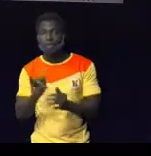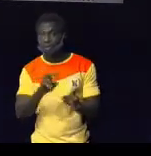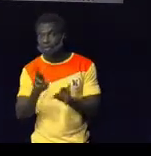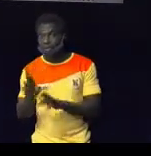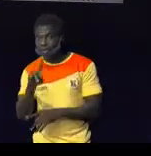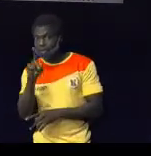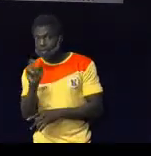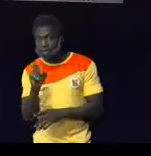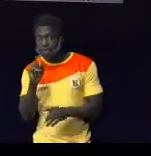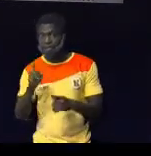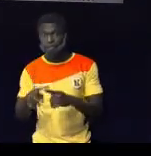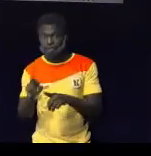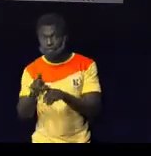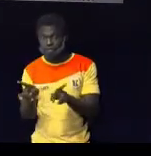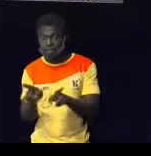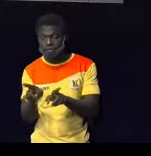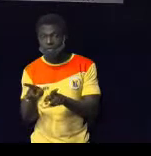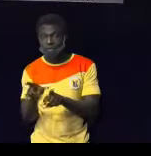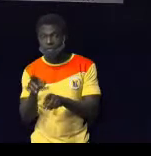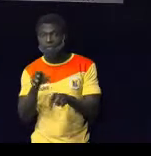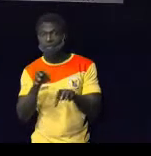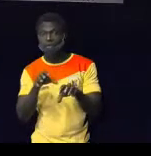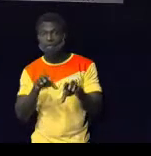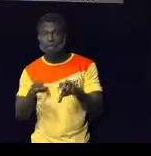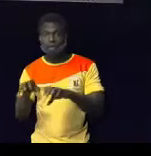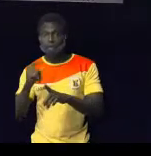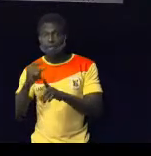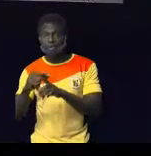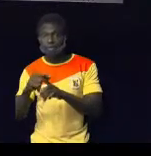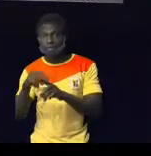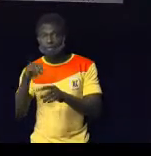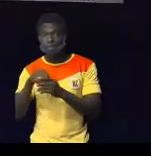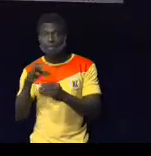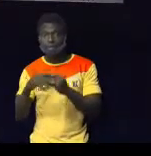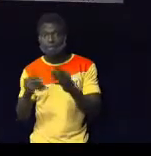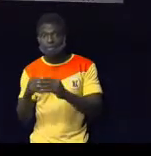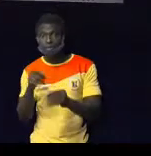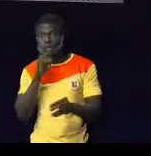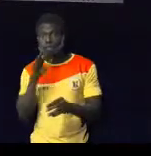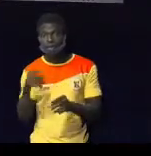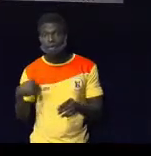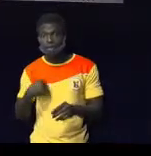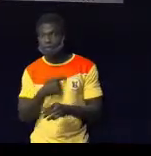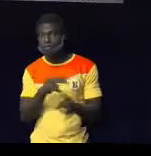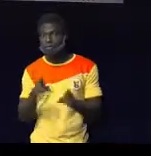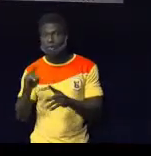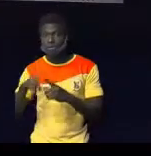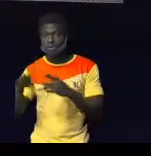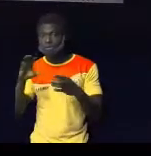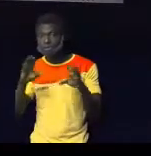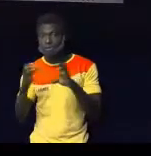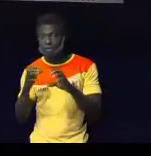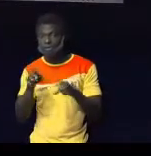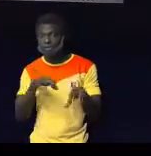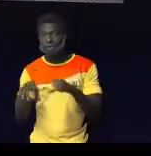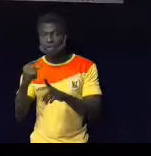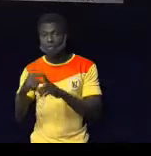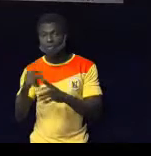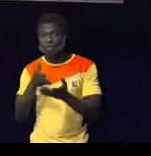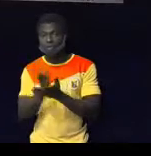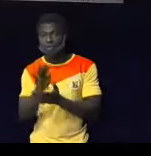ready? Are we ready to differentiate adverbs from adjectives in sentences? And are we ready to compare adverbs